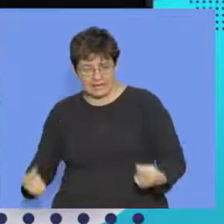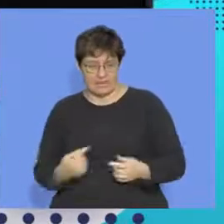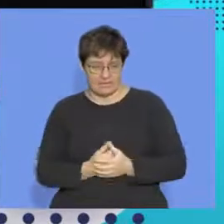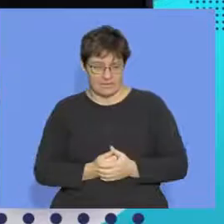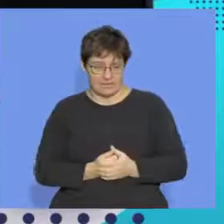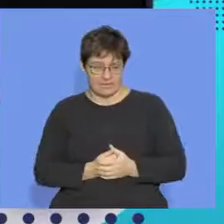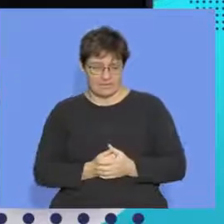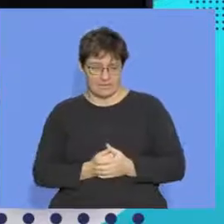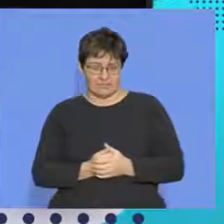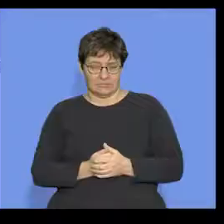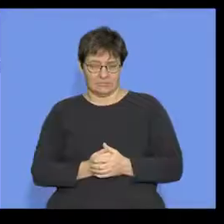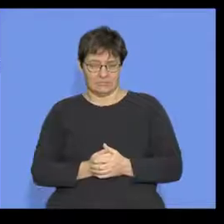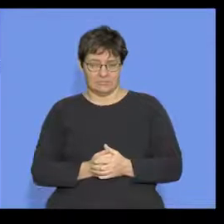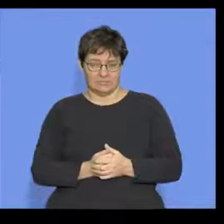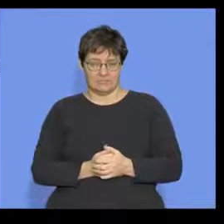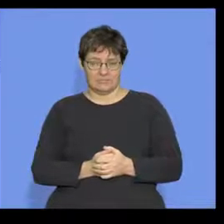the digits.